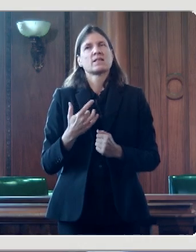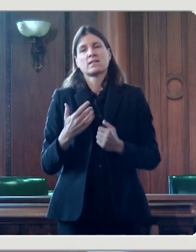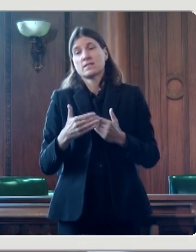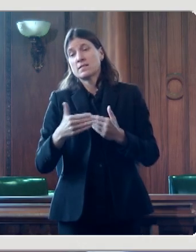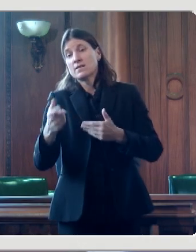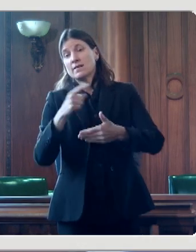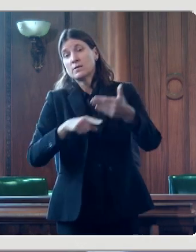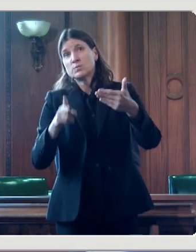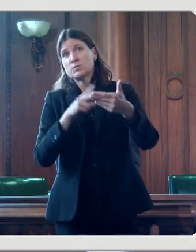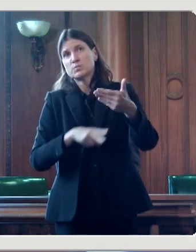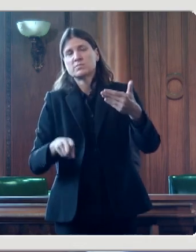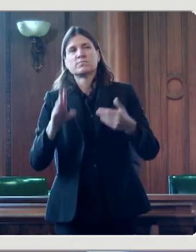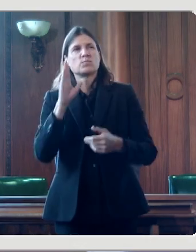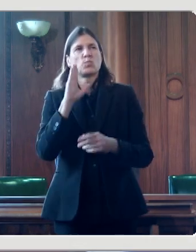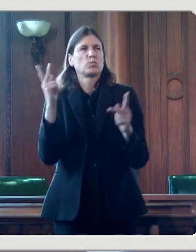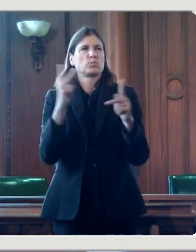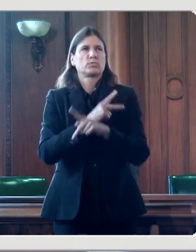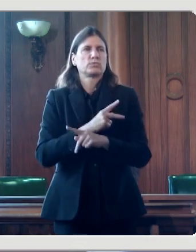now.